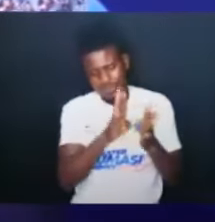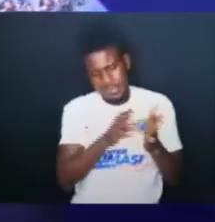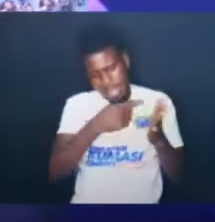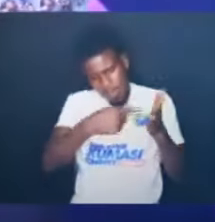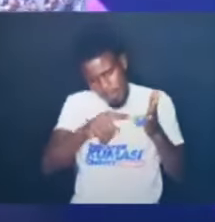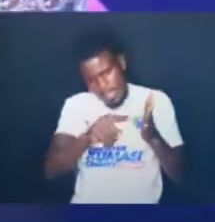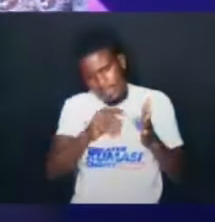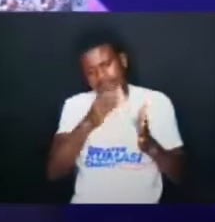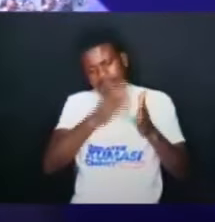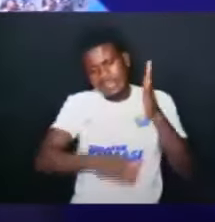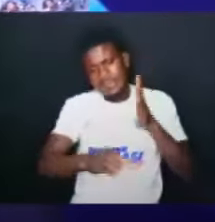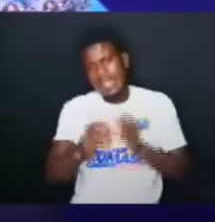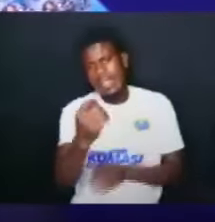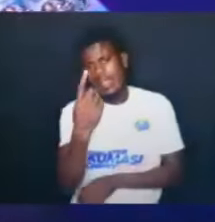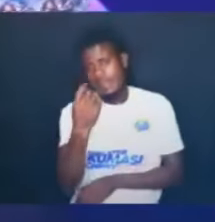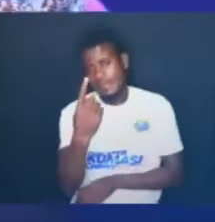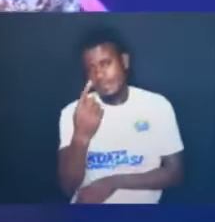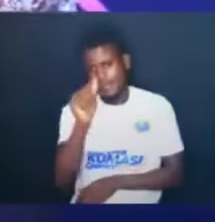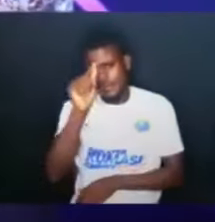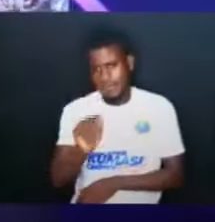11, verse 24 and